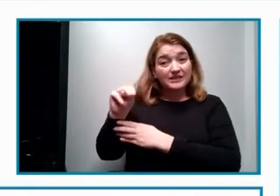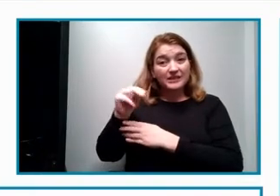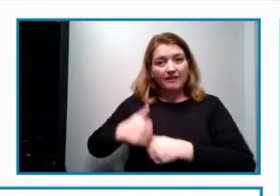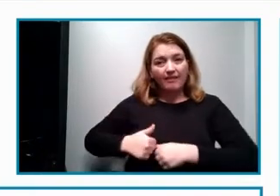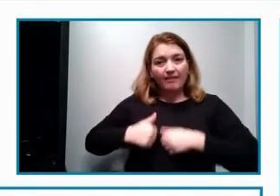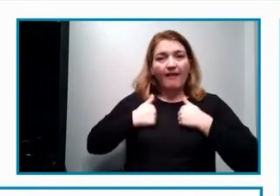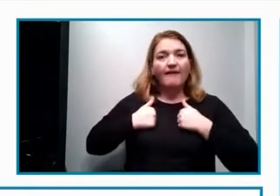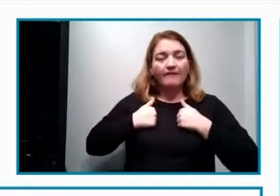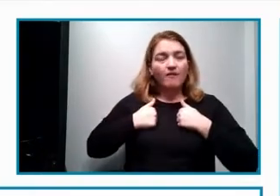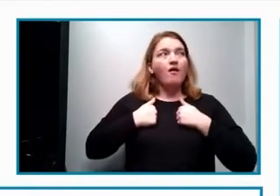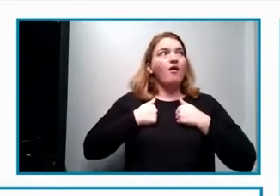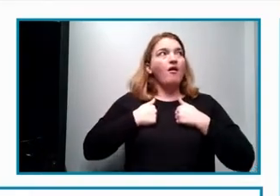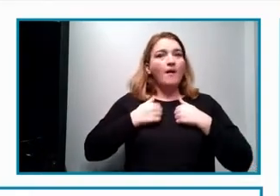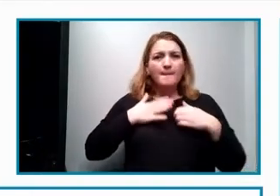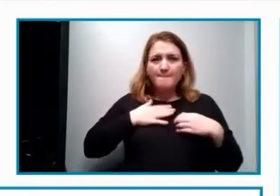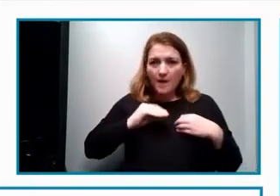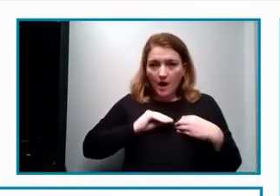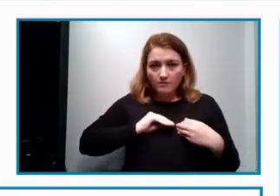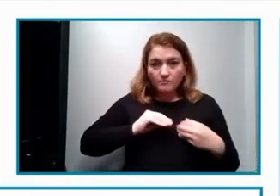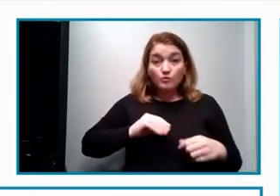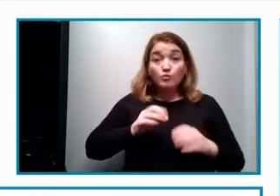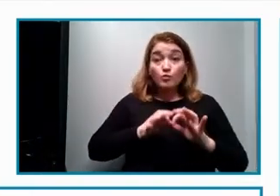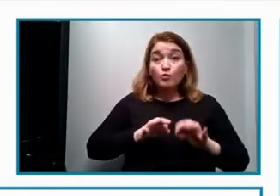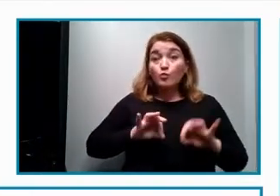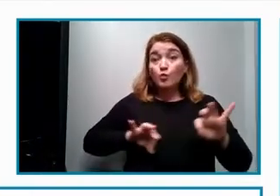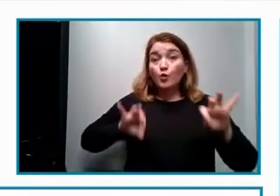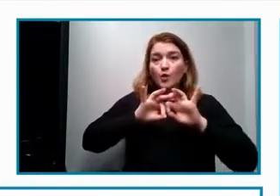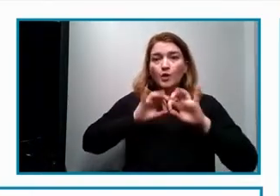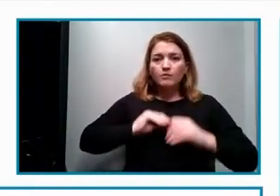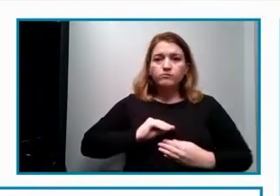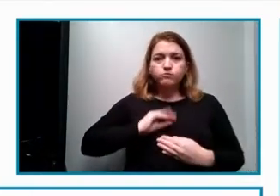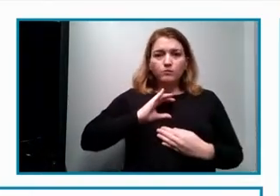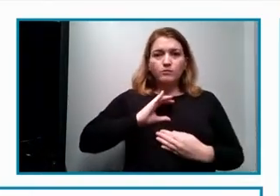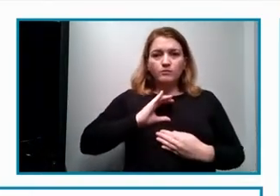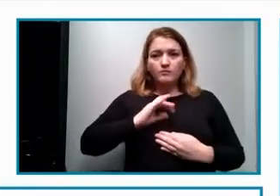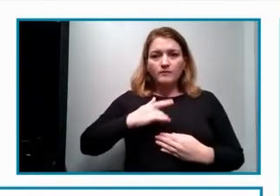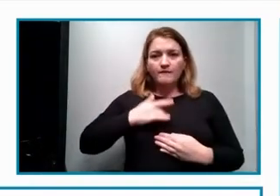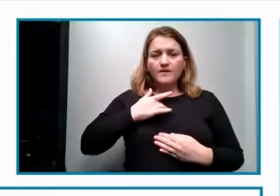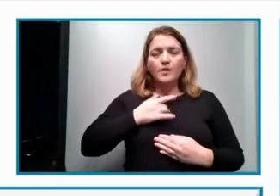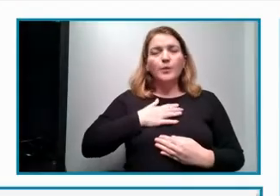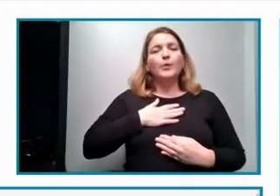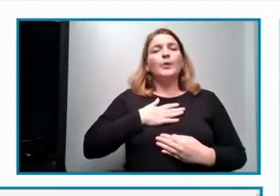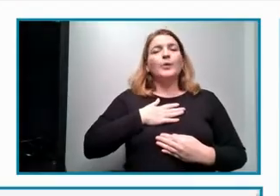self-worth, and adjusting or transitioning to civilian life.